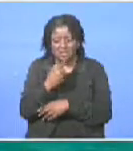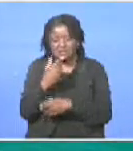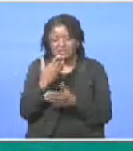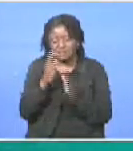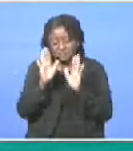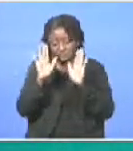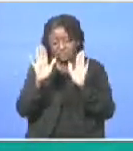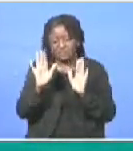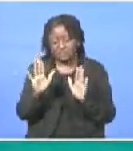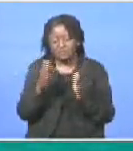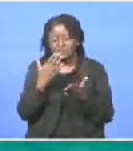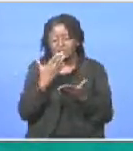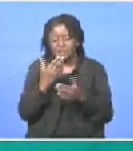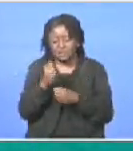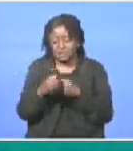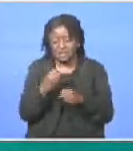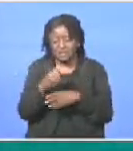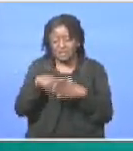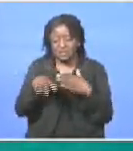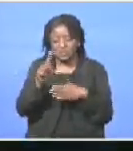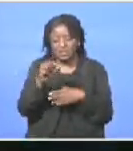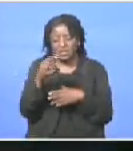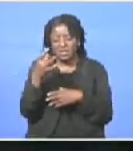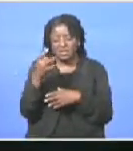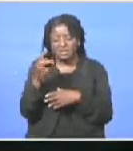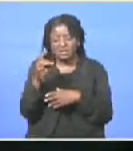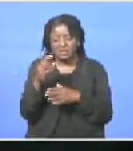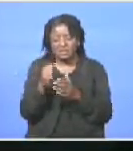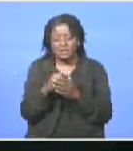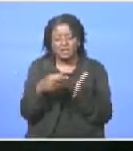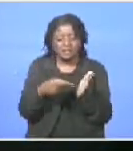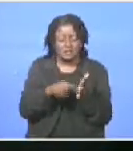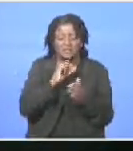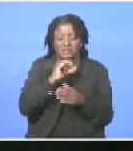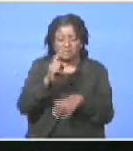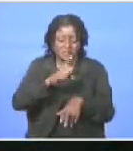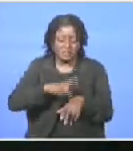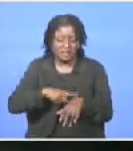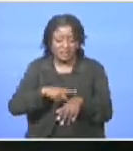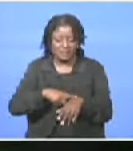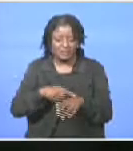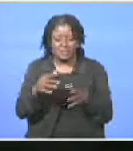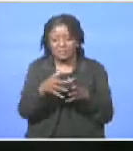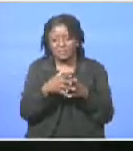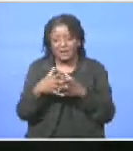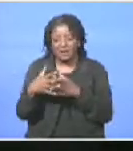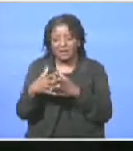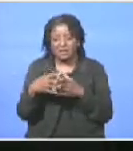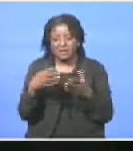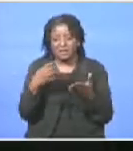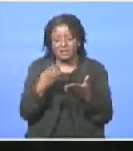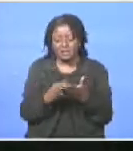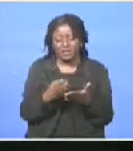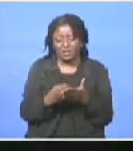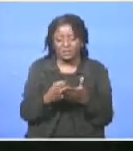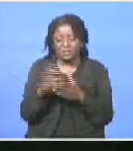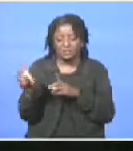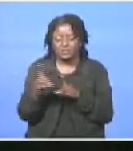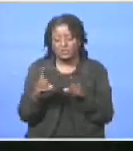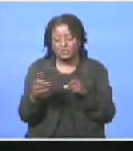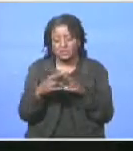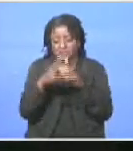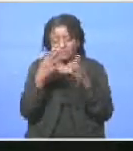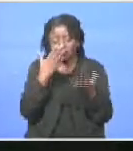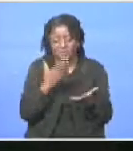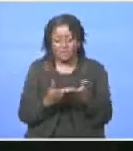2018, the idea is to keep that momentum going. And this is the time the American economy is doing exceptionally well. And we felt